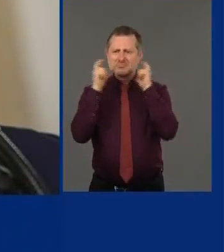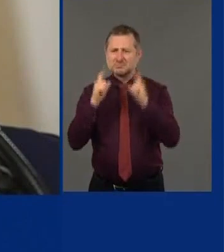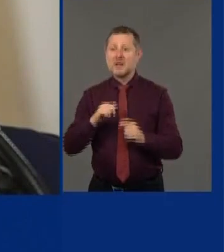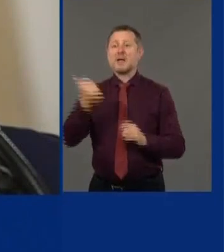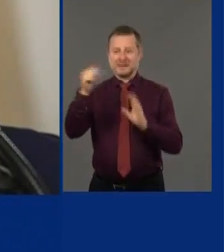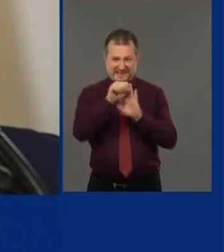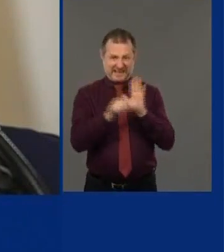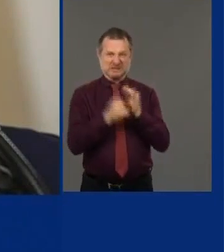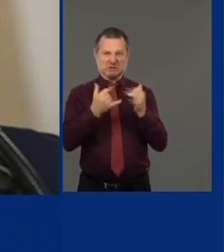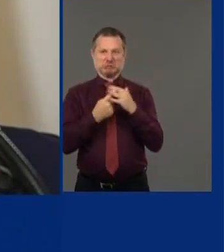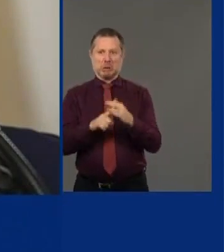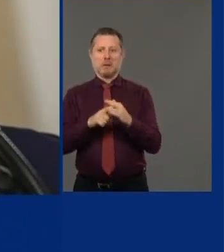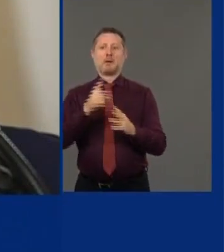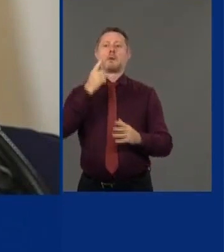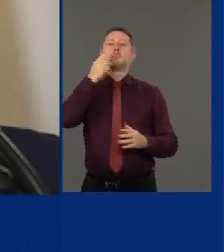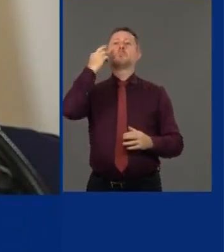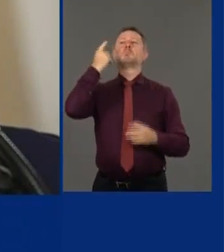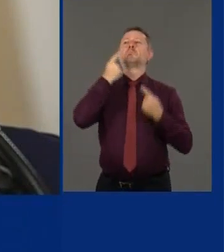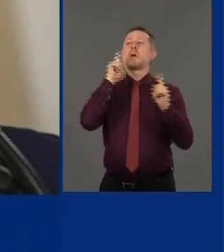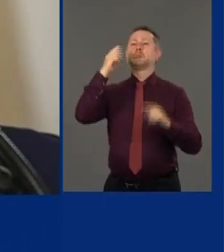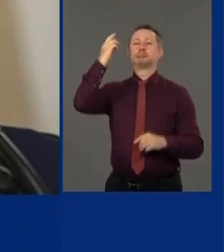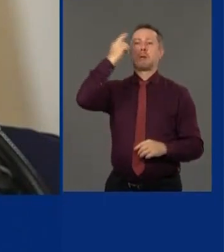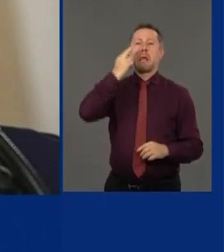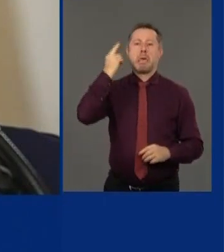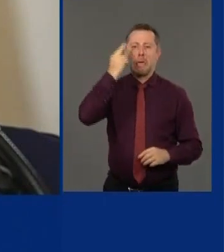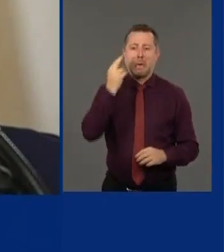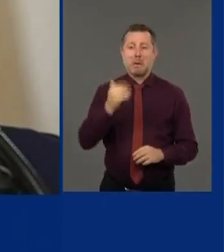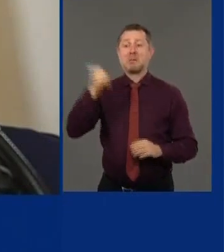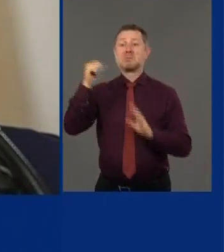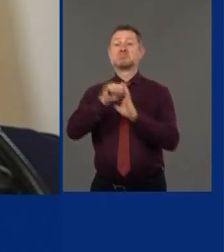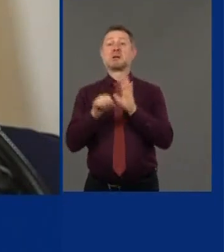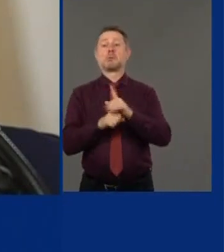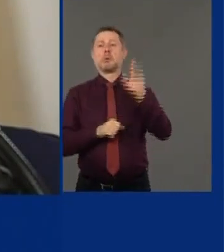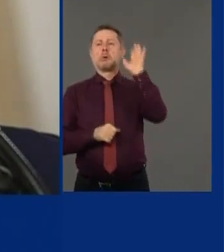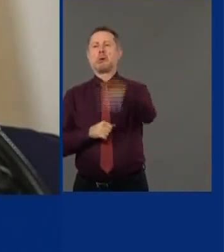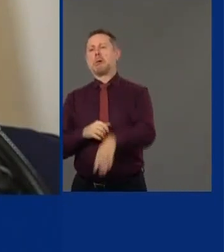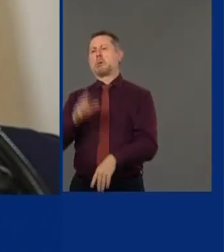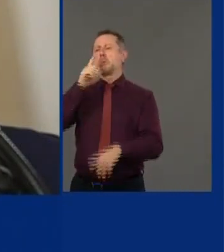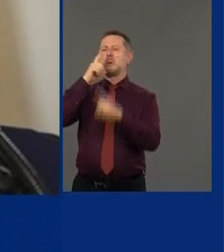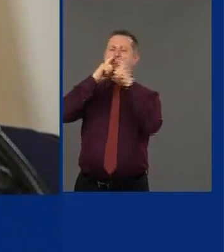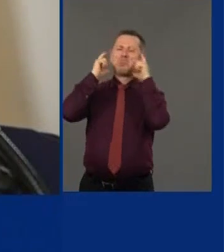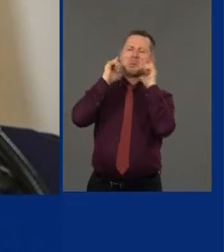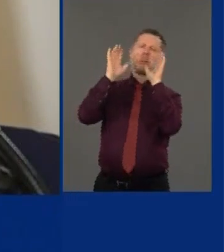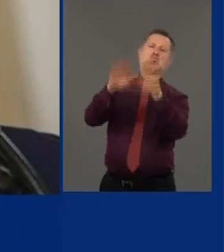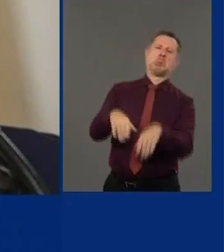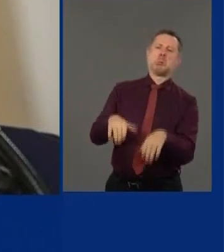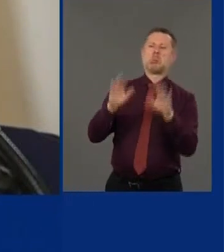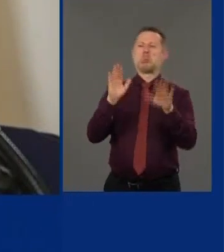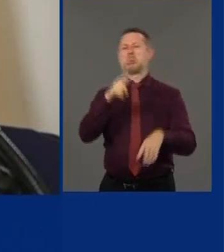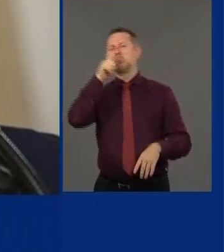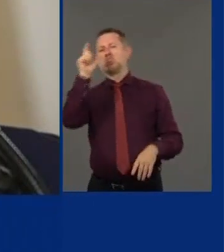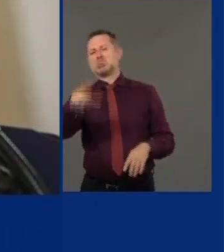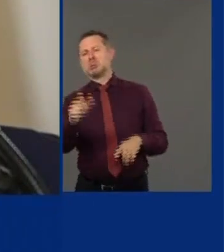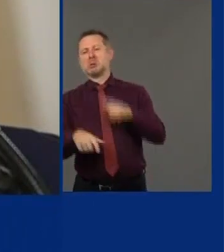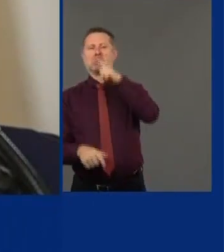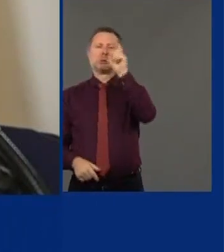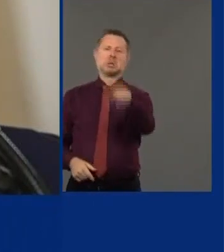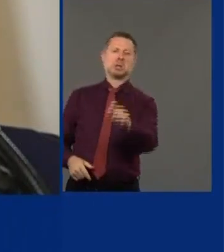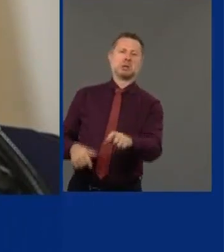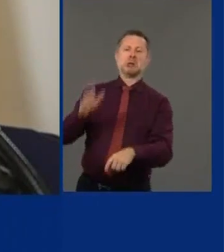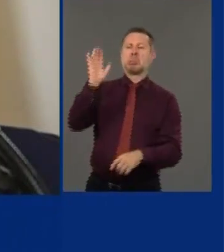to do it now. States that were recalcitrant, governors who said we don't need to do this,